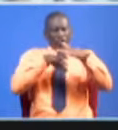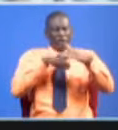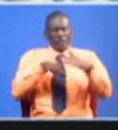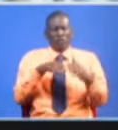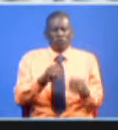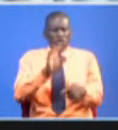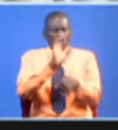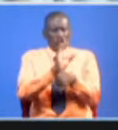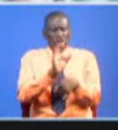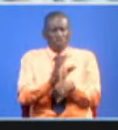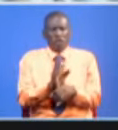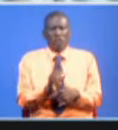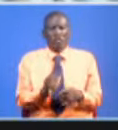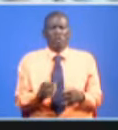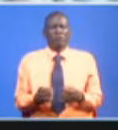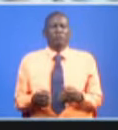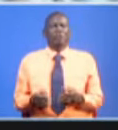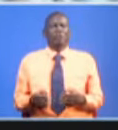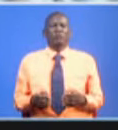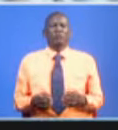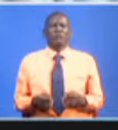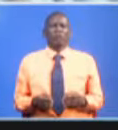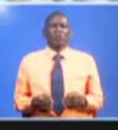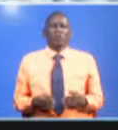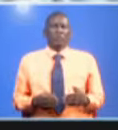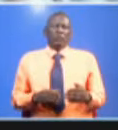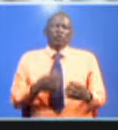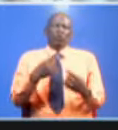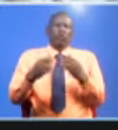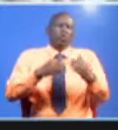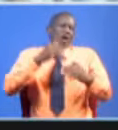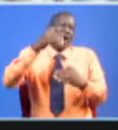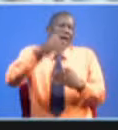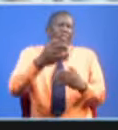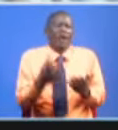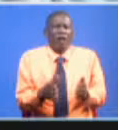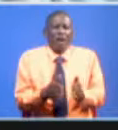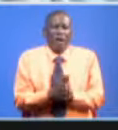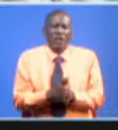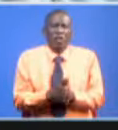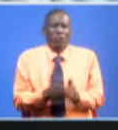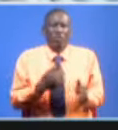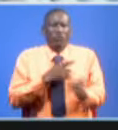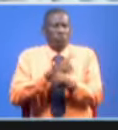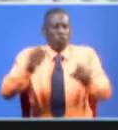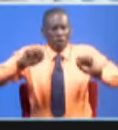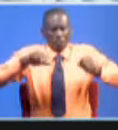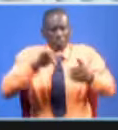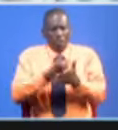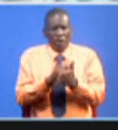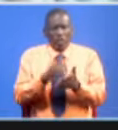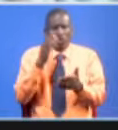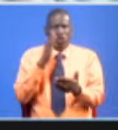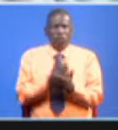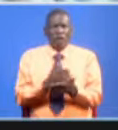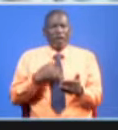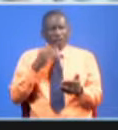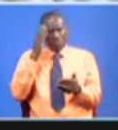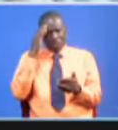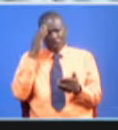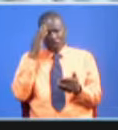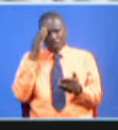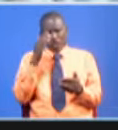in the church, the pulpit, if you like. There's absolutely no agreement on that. So really, I think we're just getting a bit